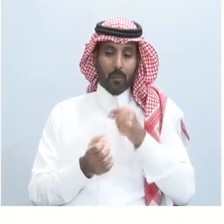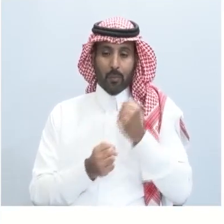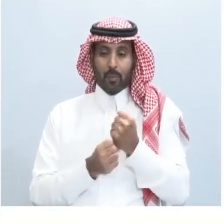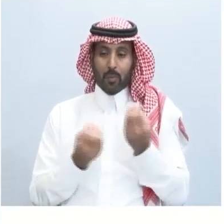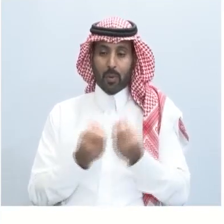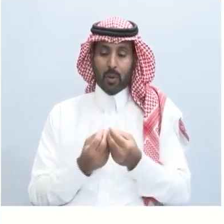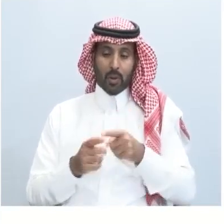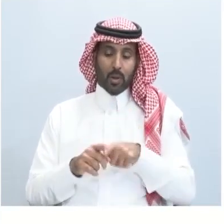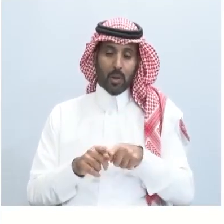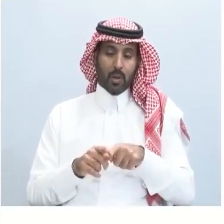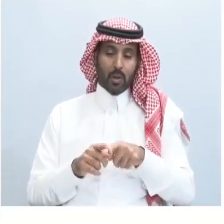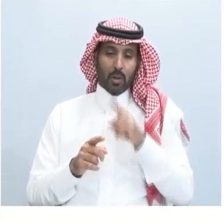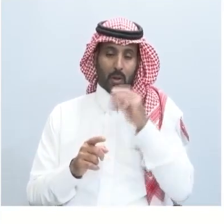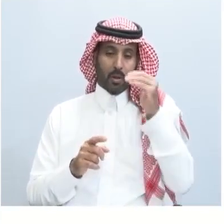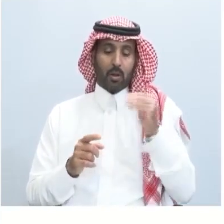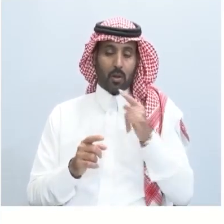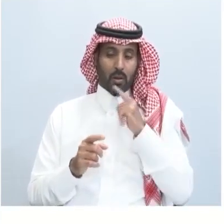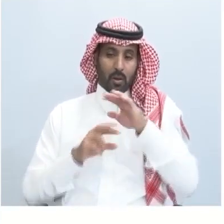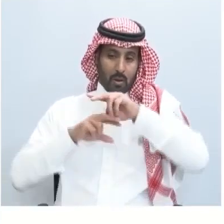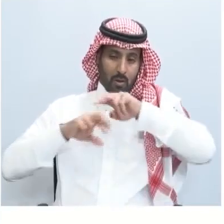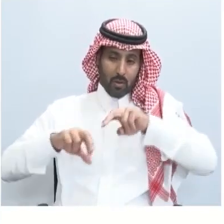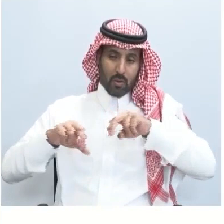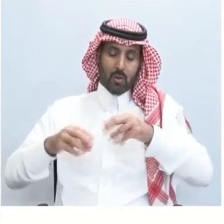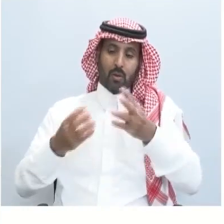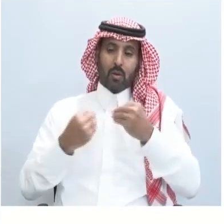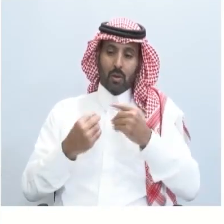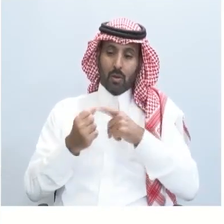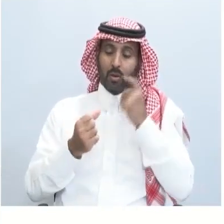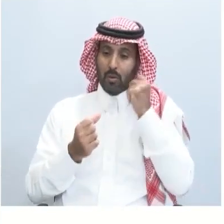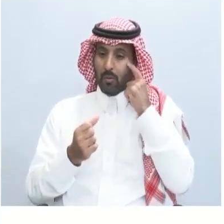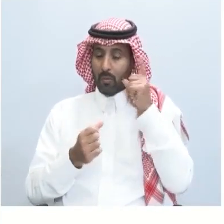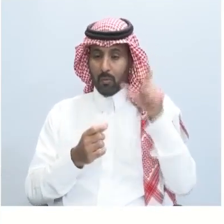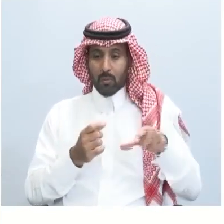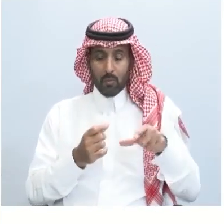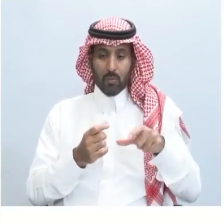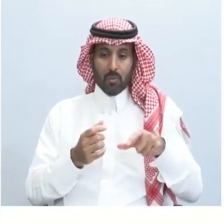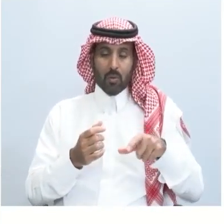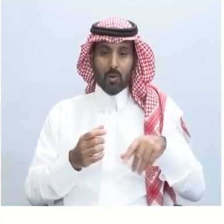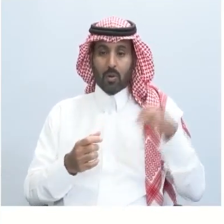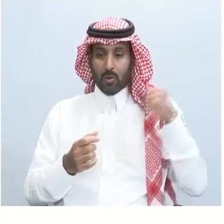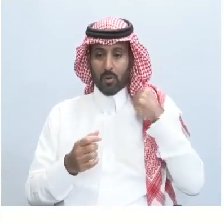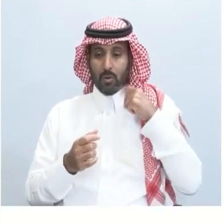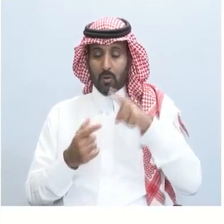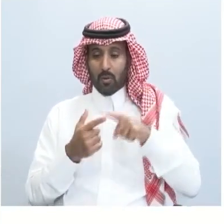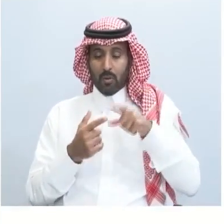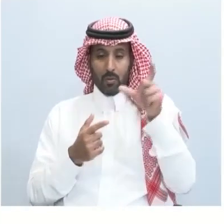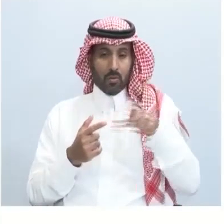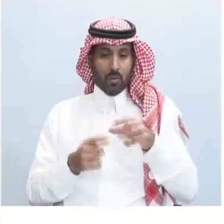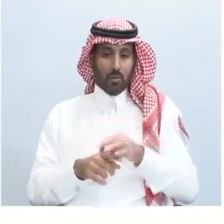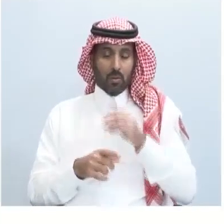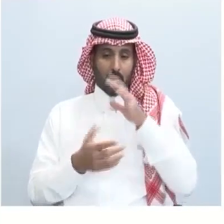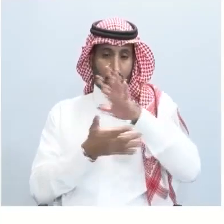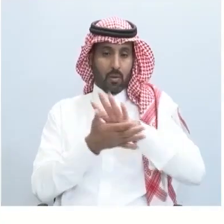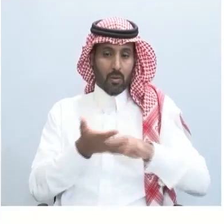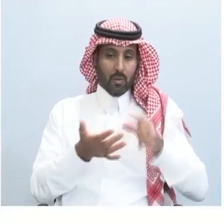with your colleague, and we have to research and collect information about popular sports to make notes in the also the